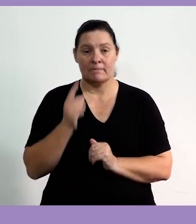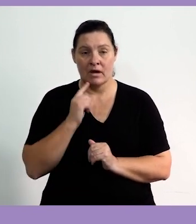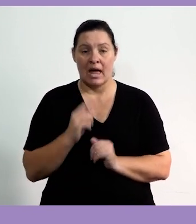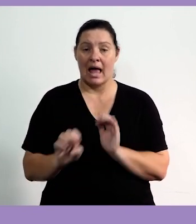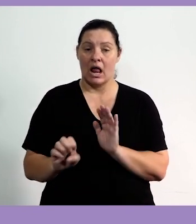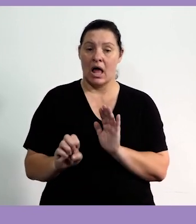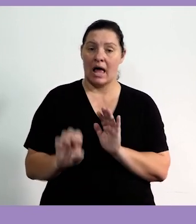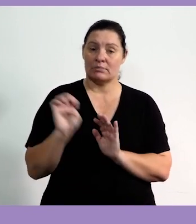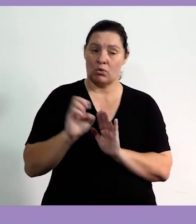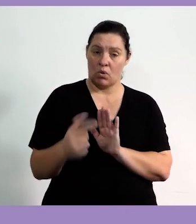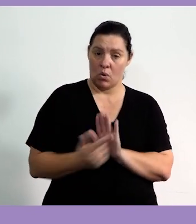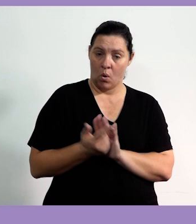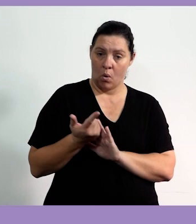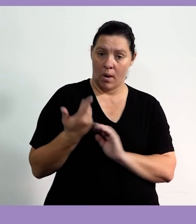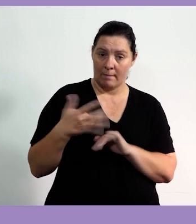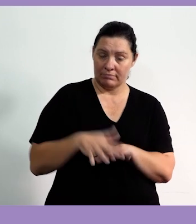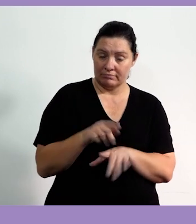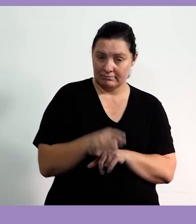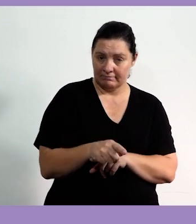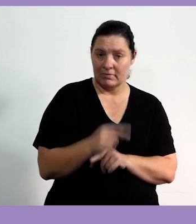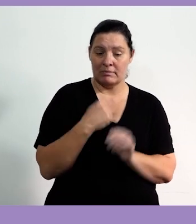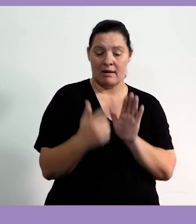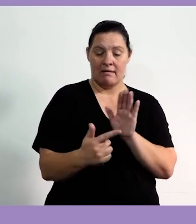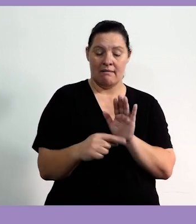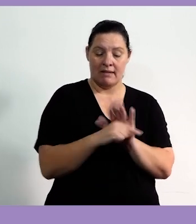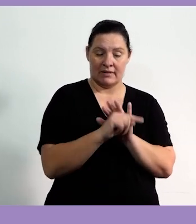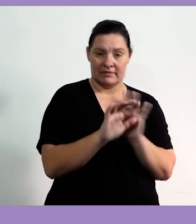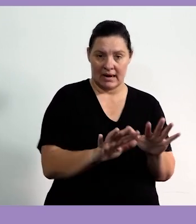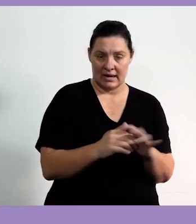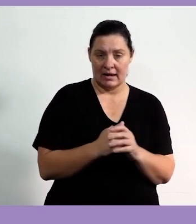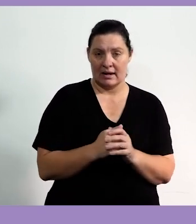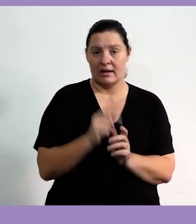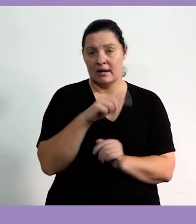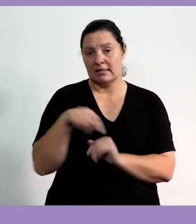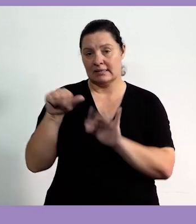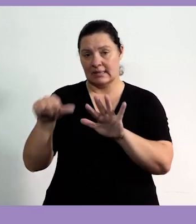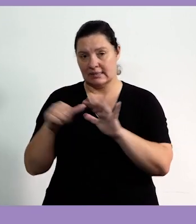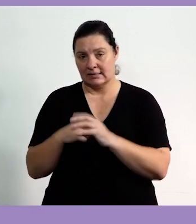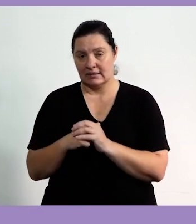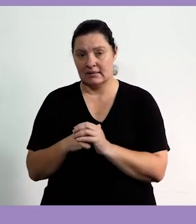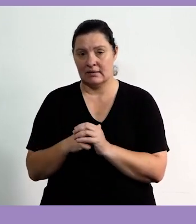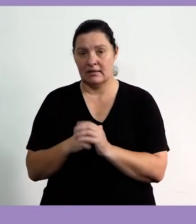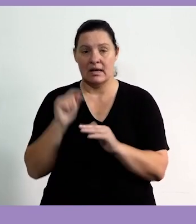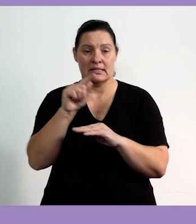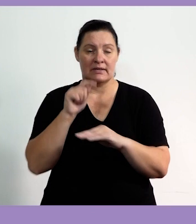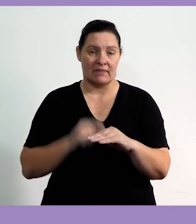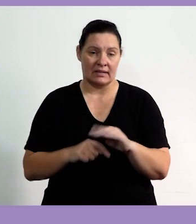When we apply our exponent laws, we are going to say, okay, that is negative 10 to the exponent